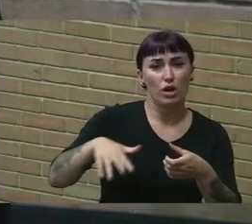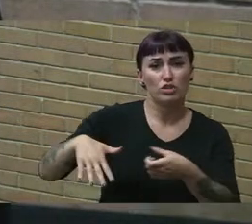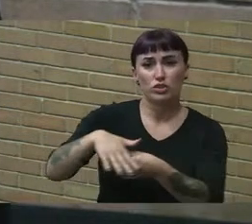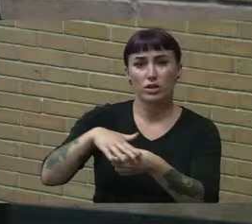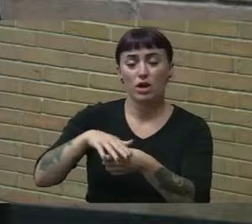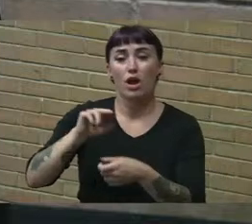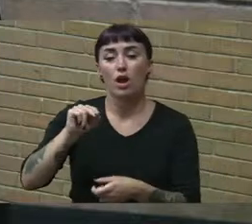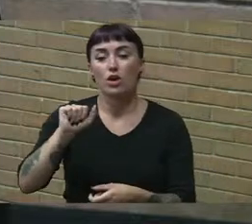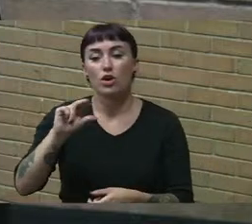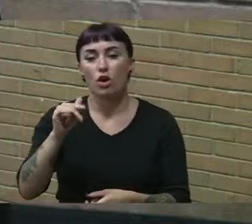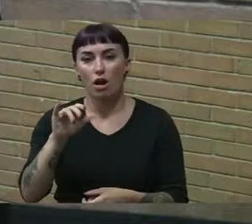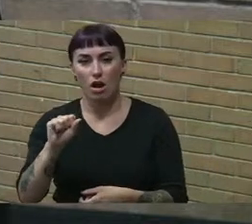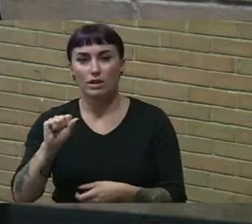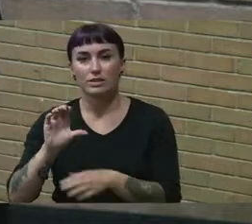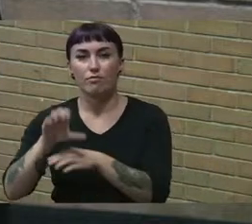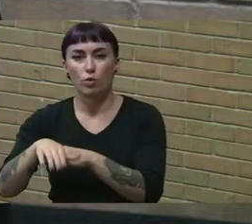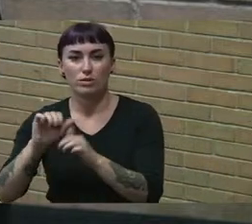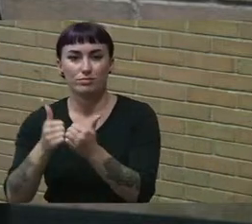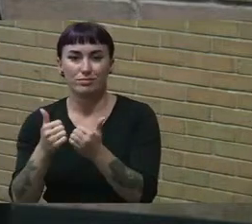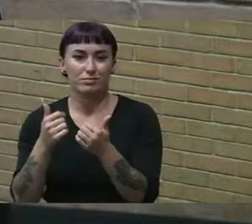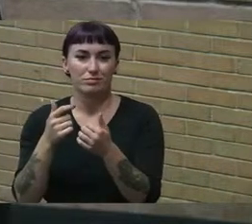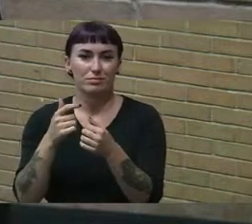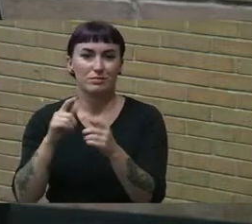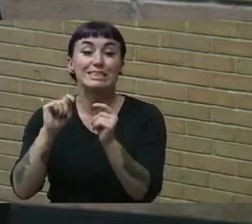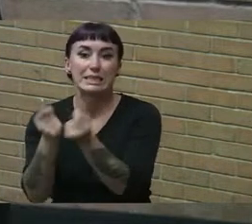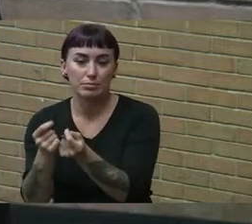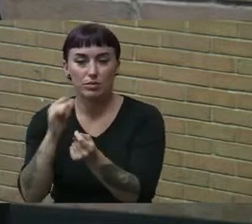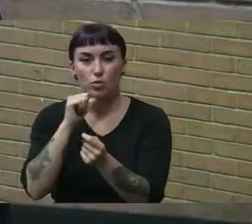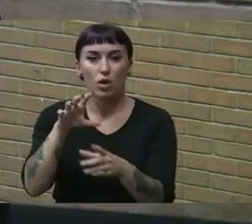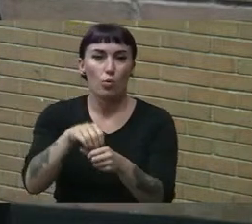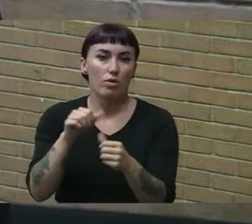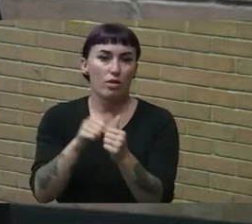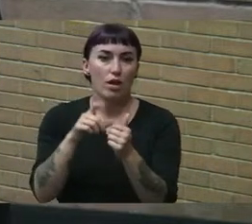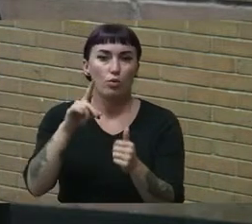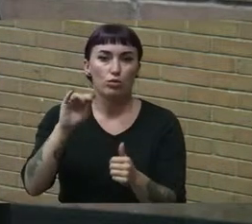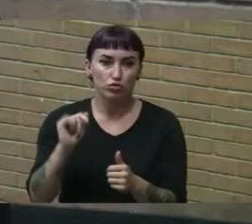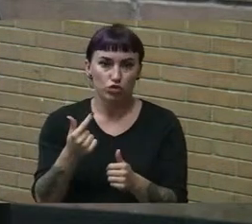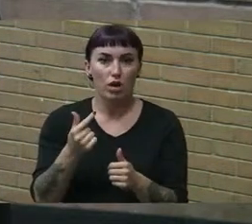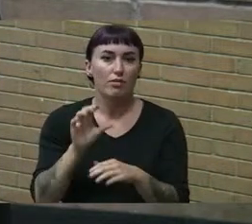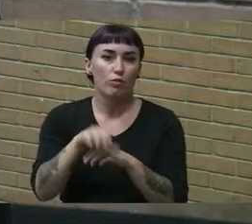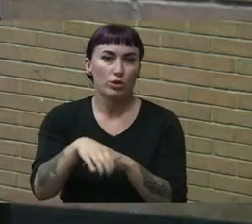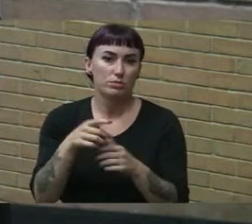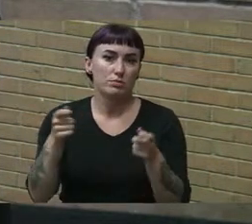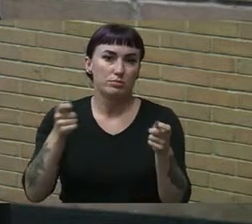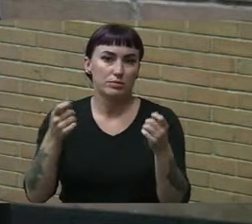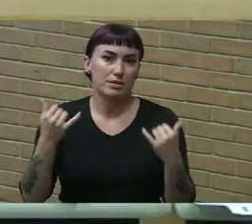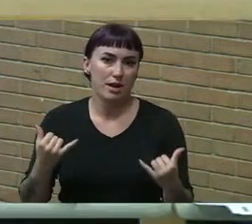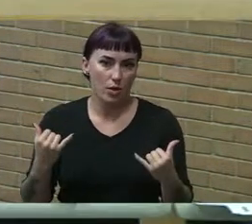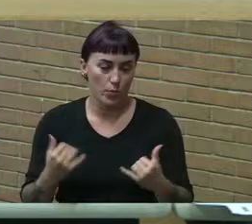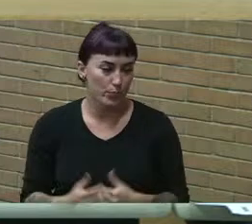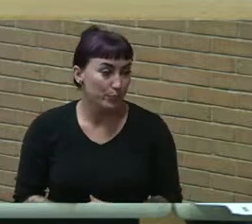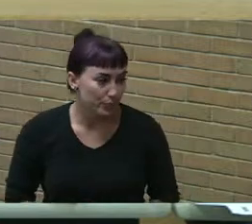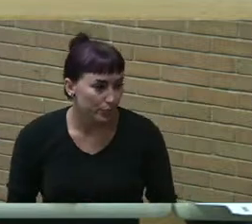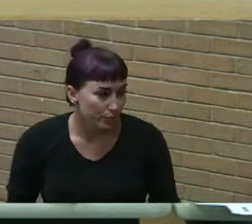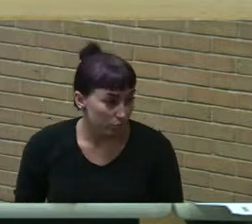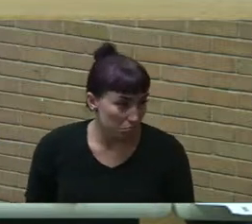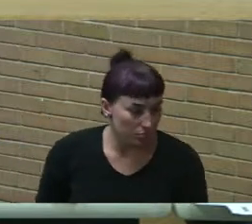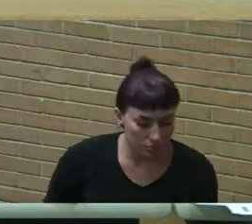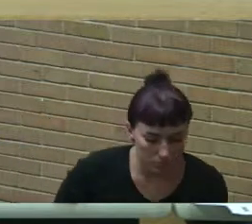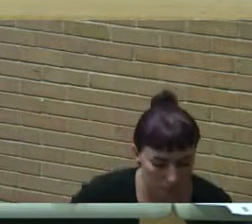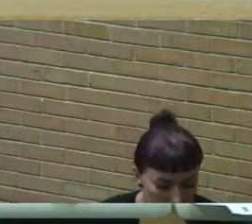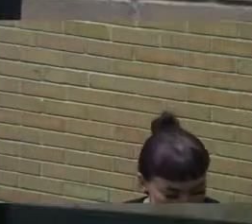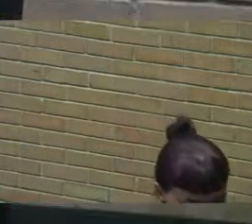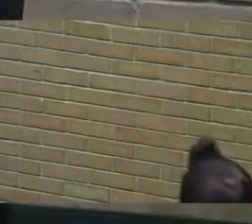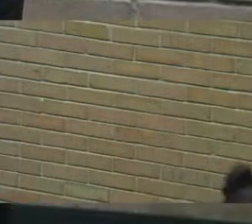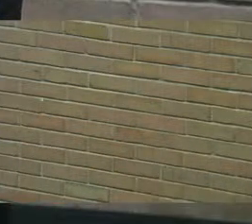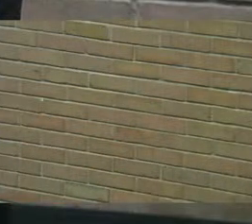Narcotics Enforcement Team. But we are no longer with that. We're with the Drug Enforcement Administration now. But these are still These our still share